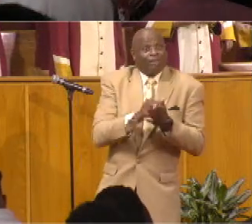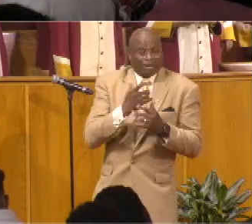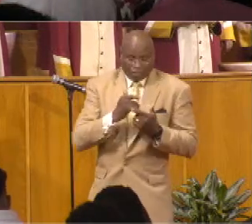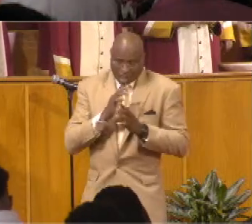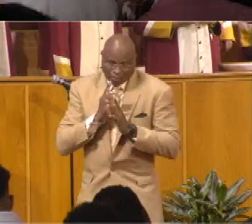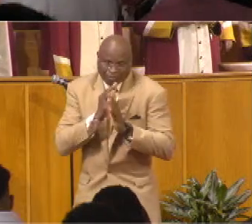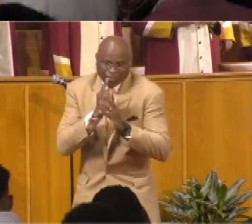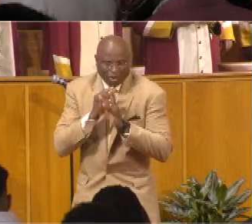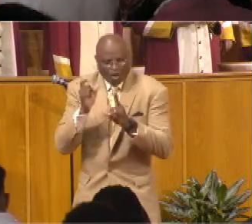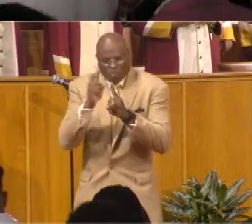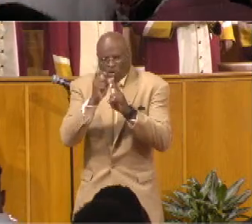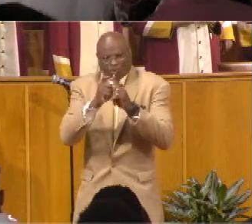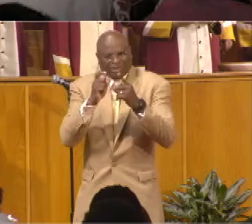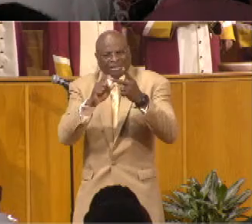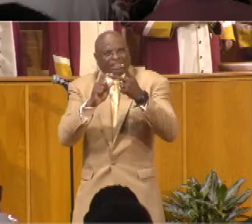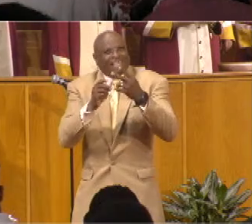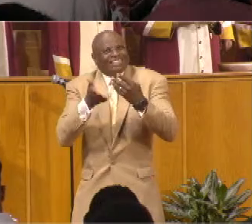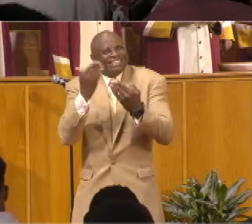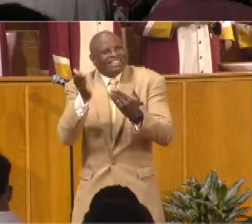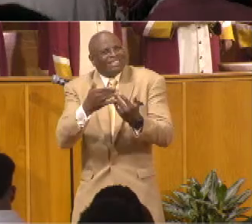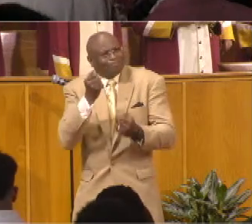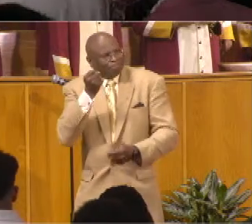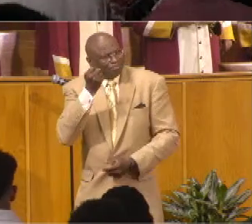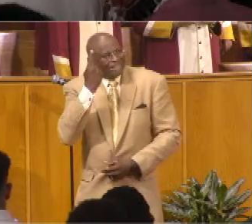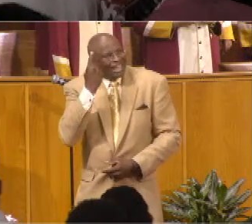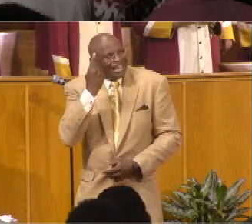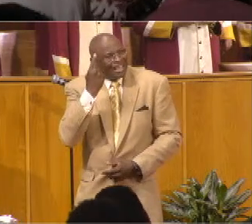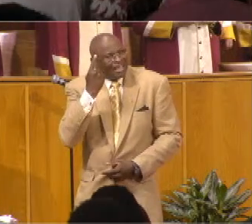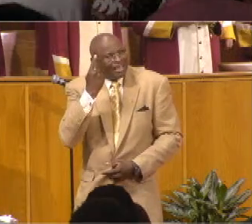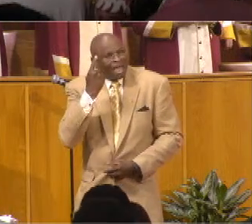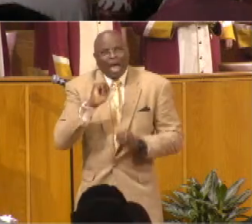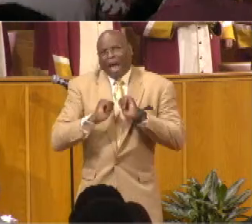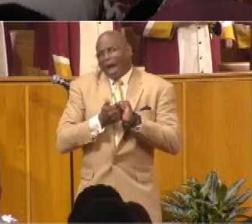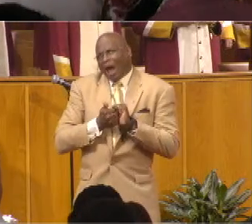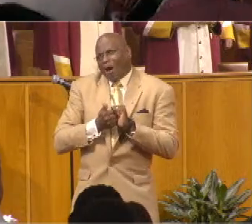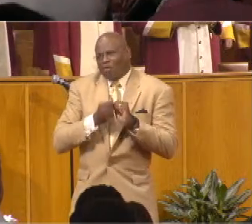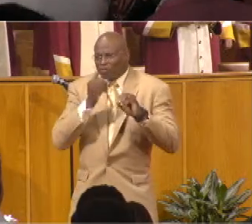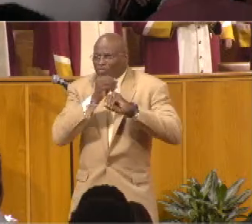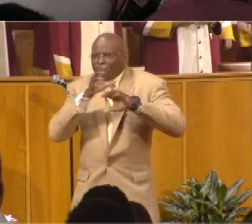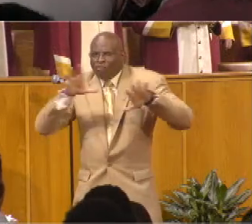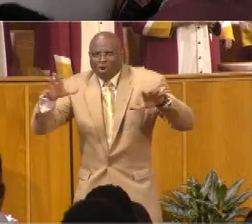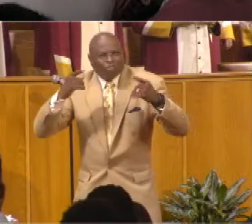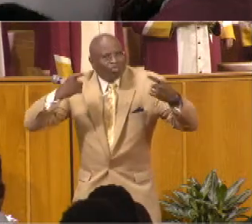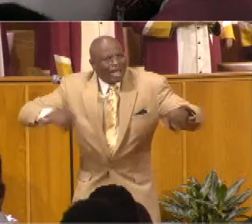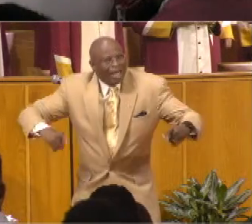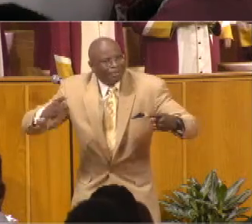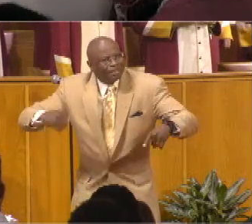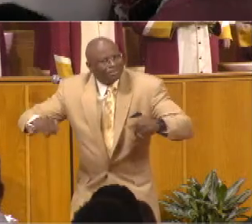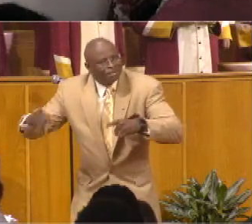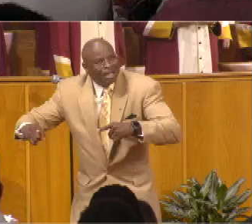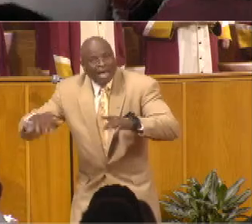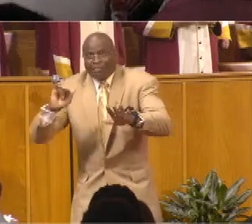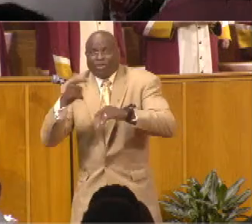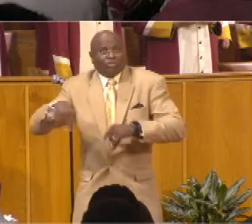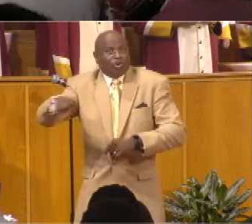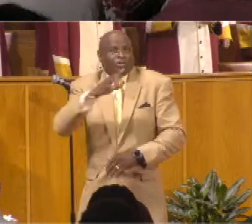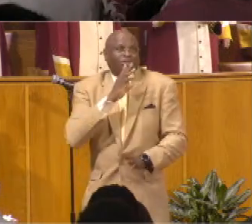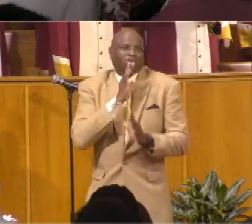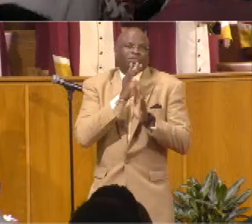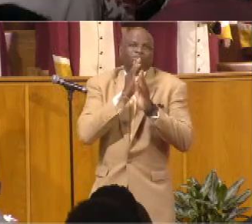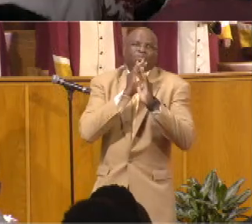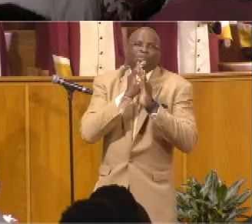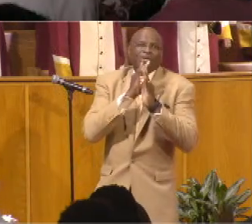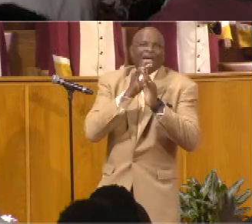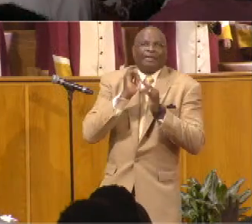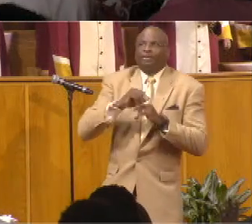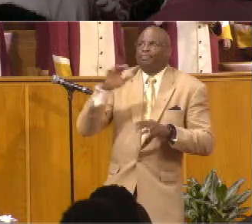tongue words easy to understand, how will it be known what is spoken? For you will be speaking